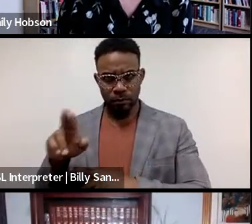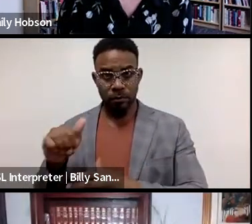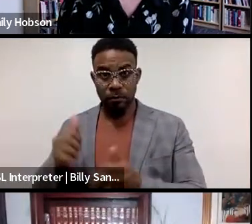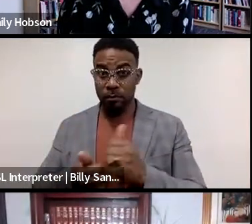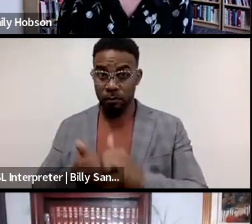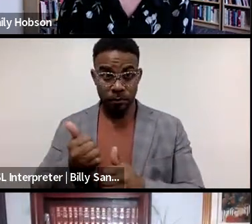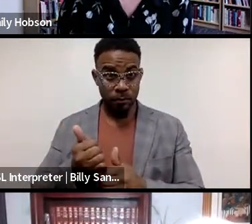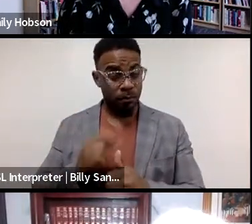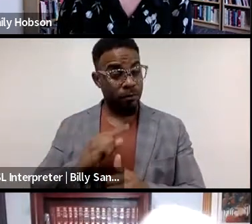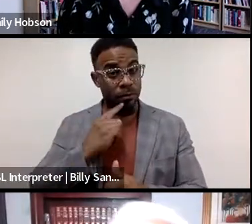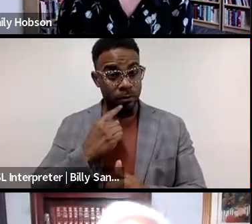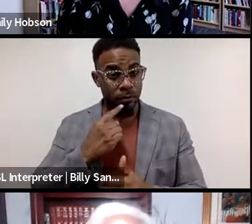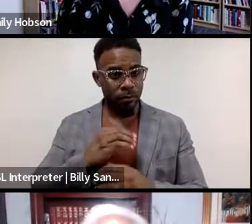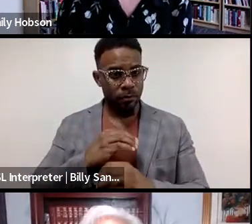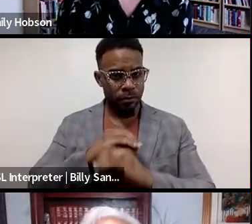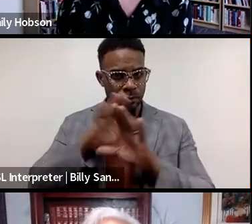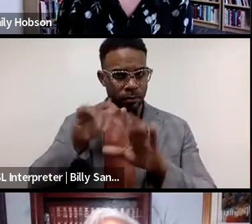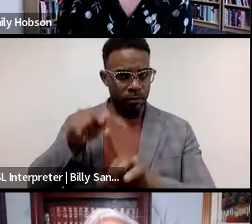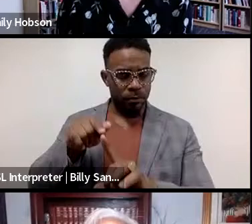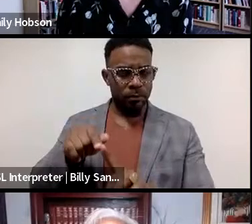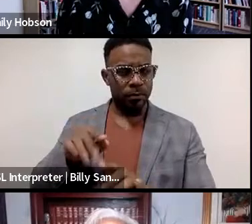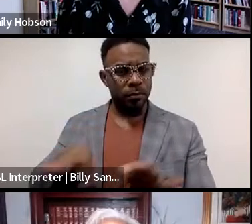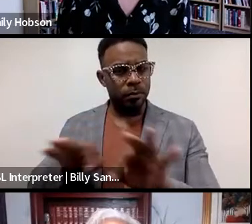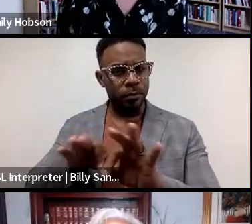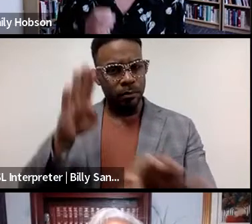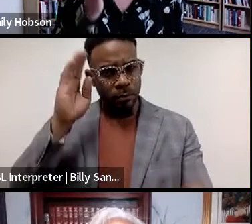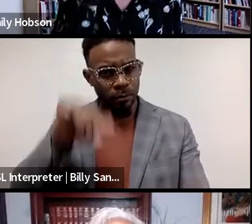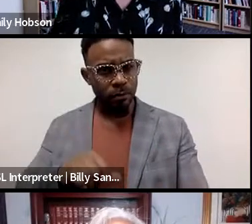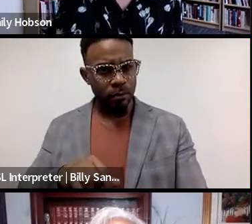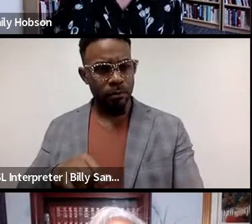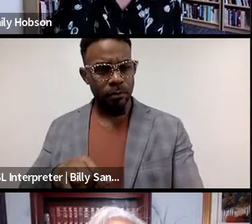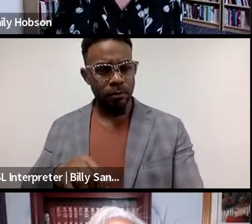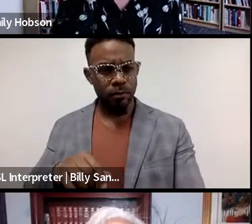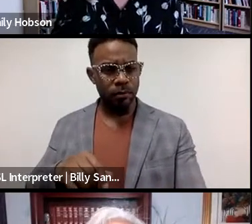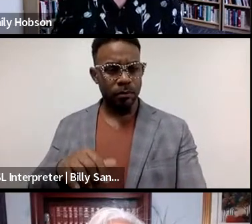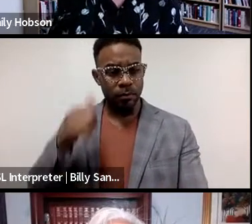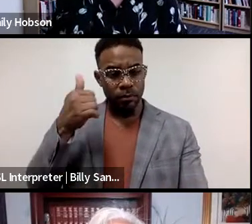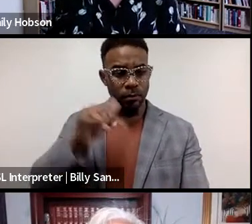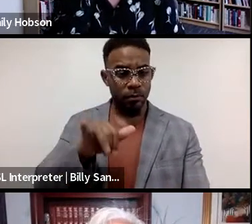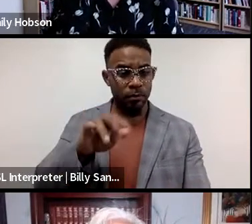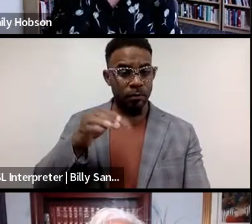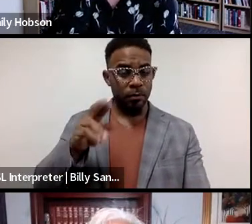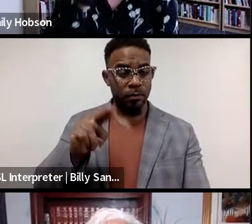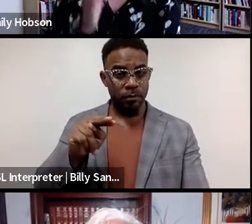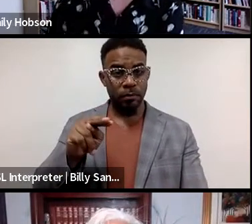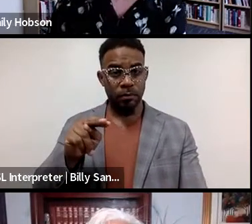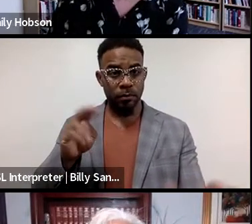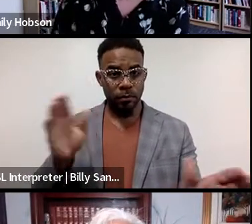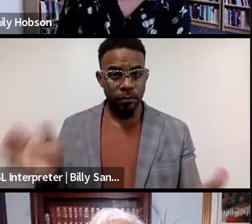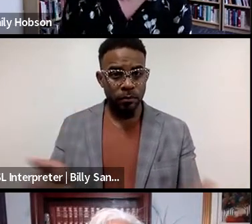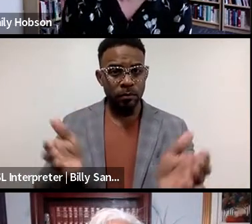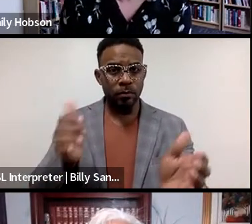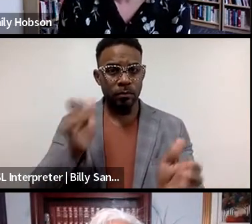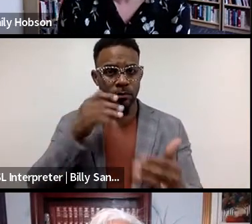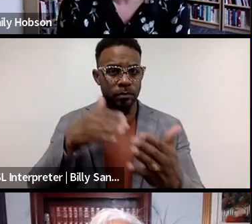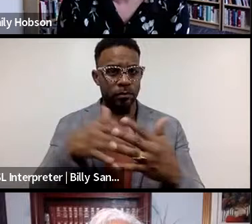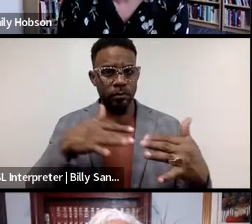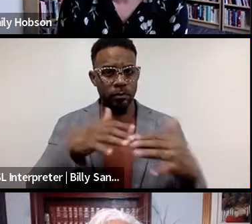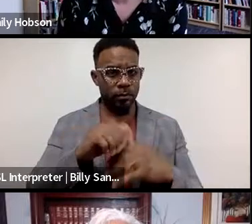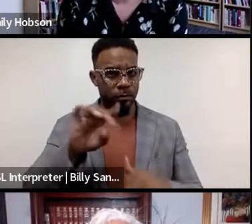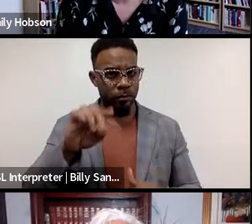most grievously, it's important to note that, remember that Reagan ratcheted up the racist war on